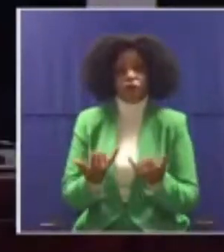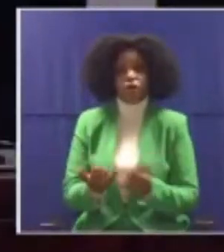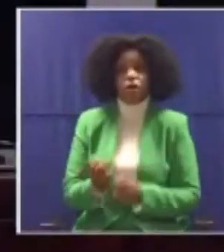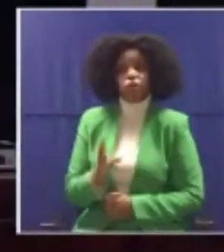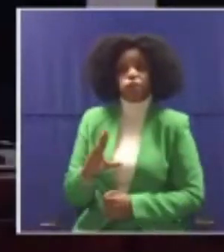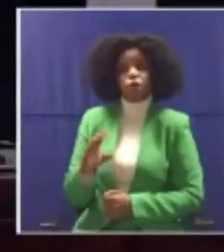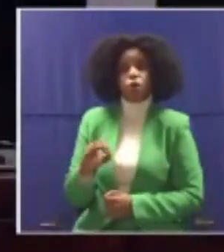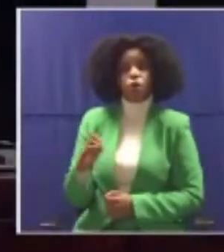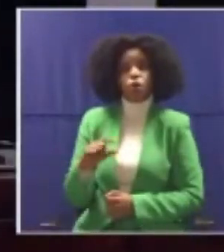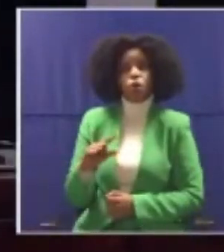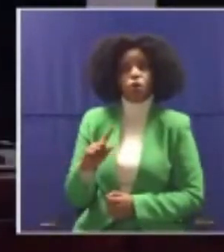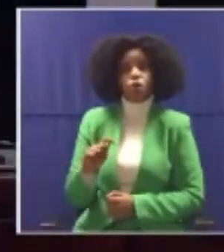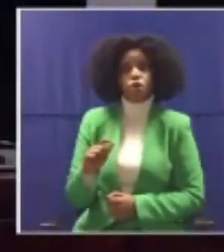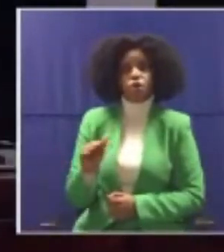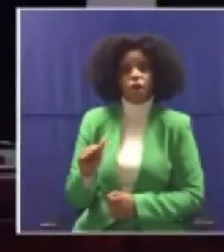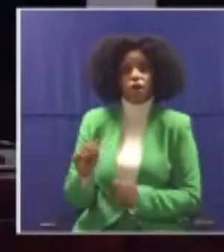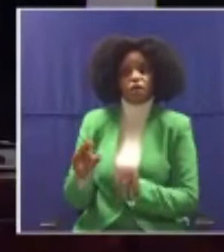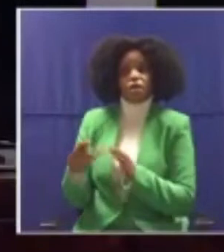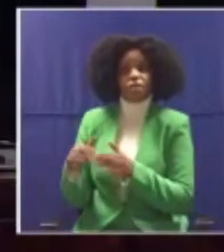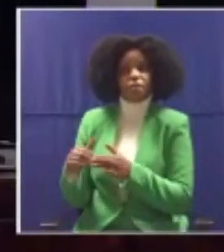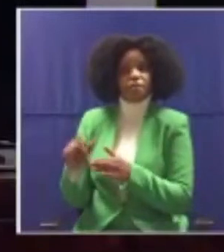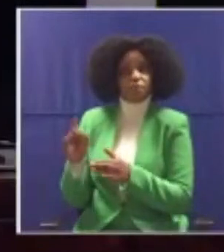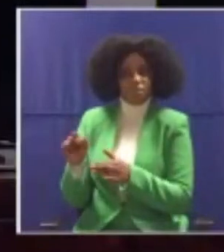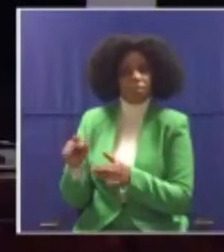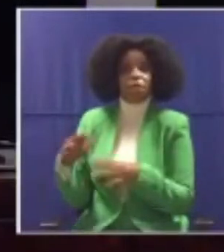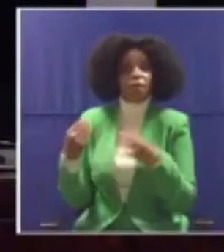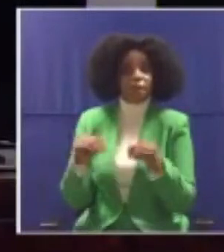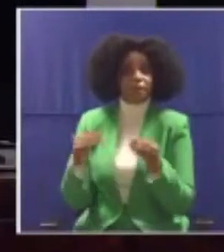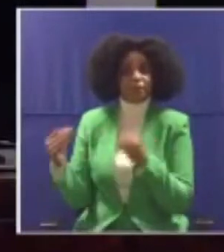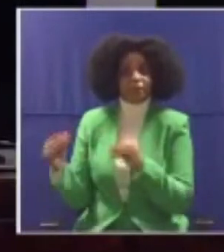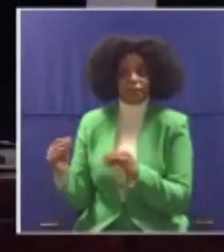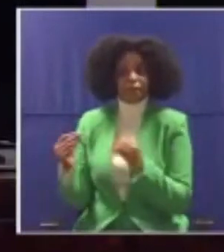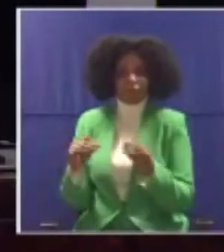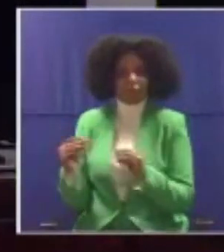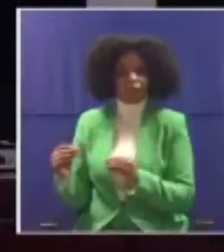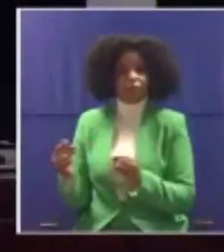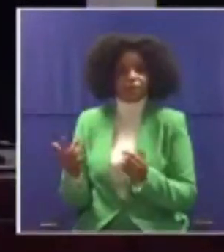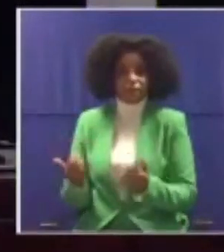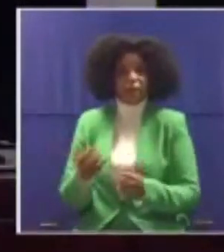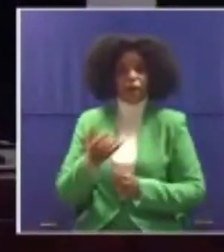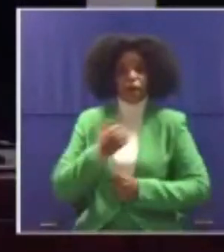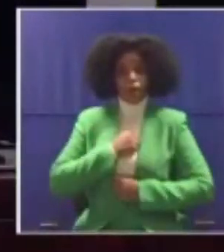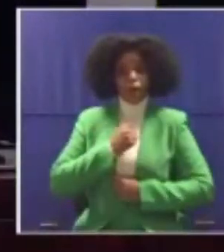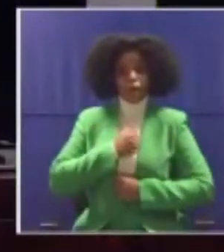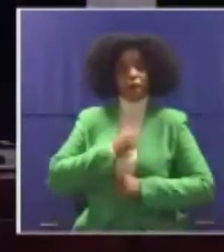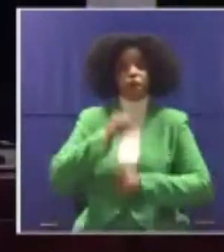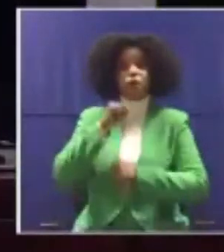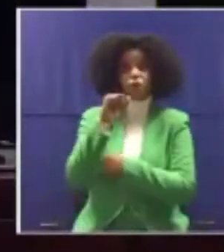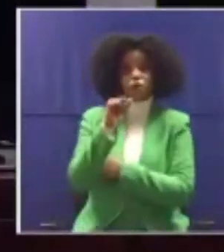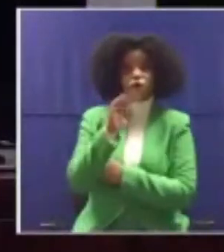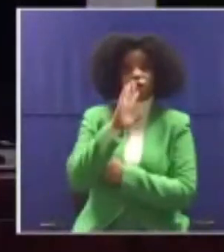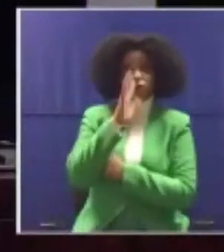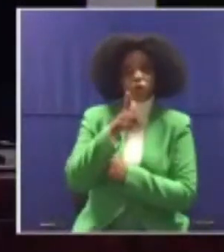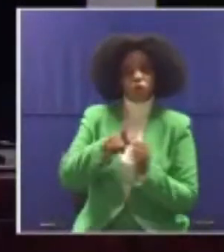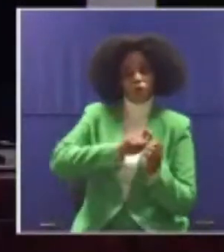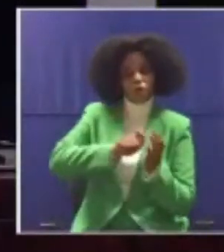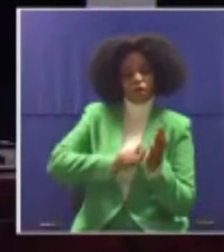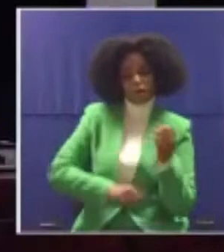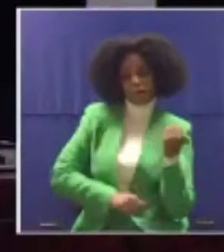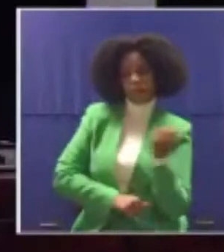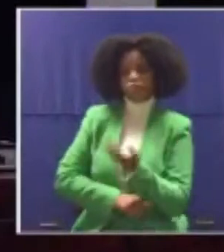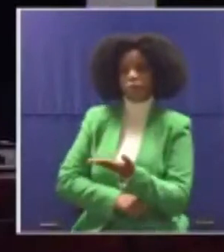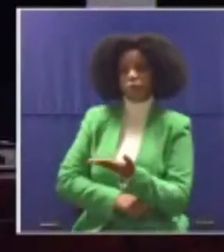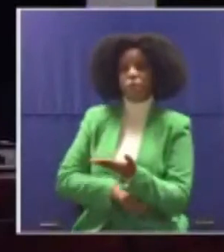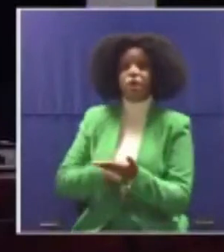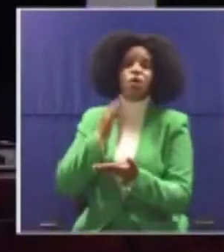with that. So my office will write to you to tell you when the dialogue is. I said within